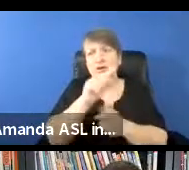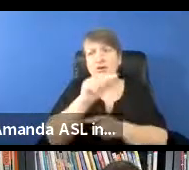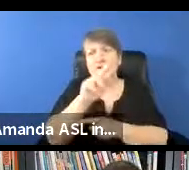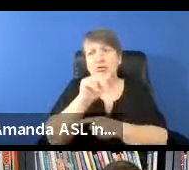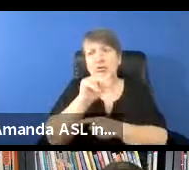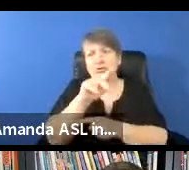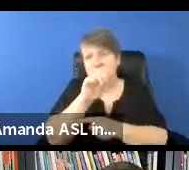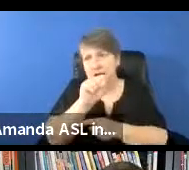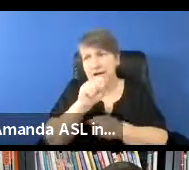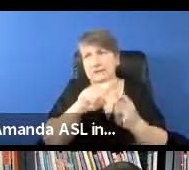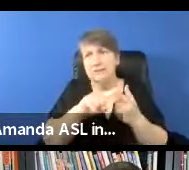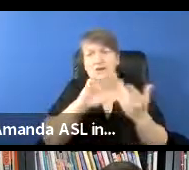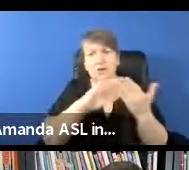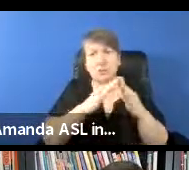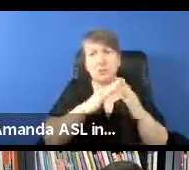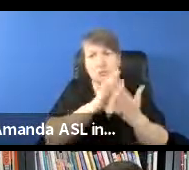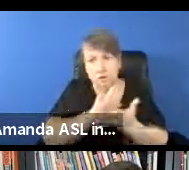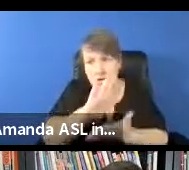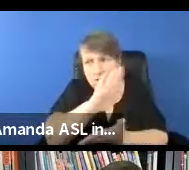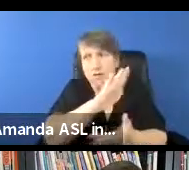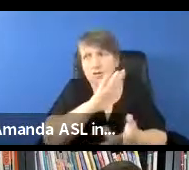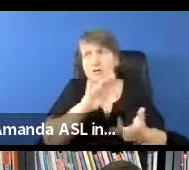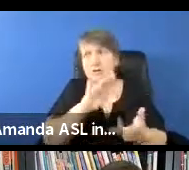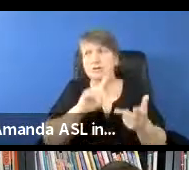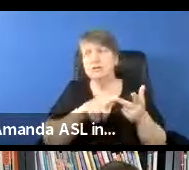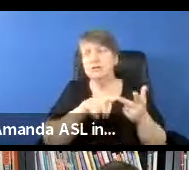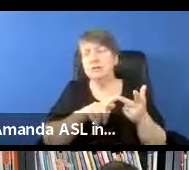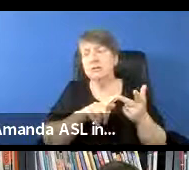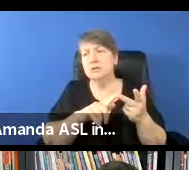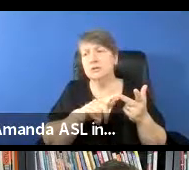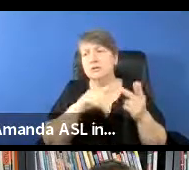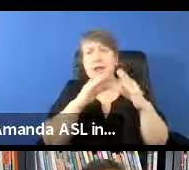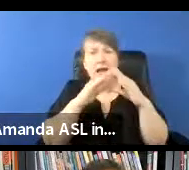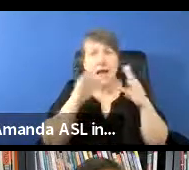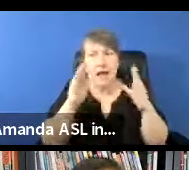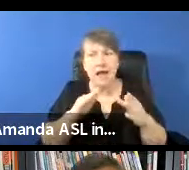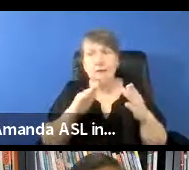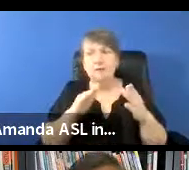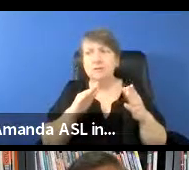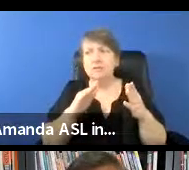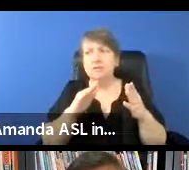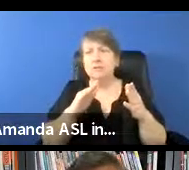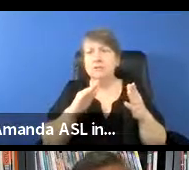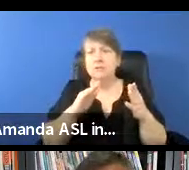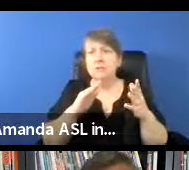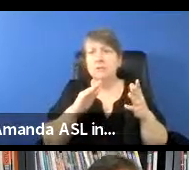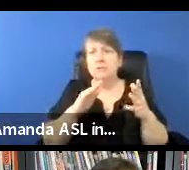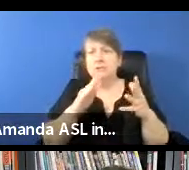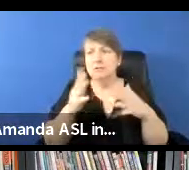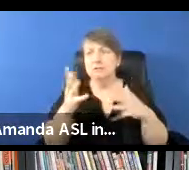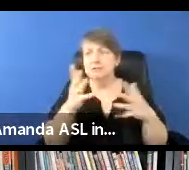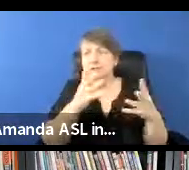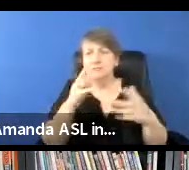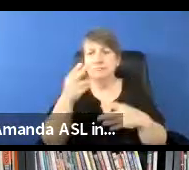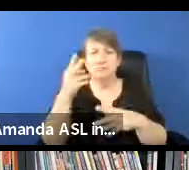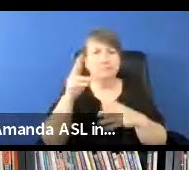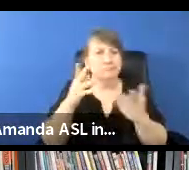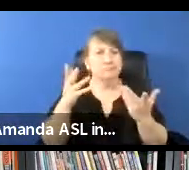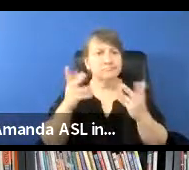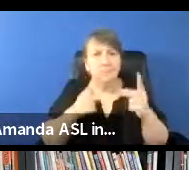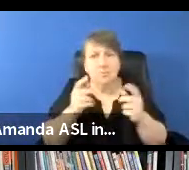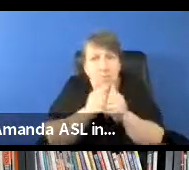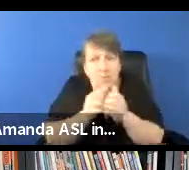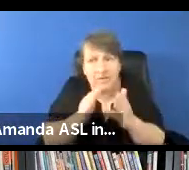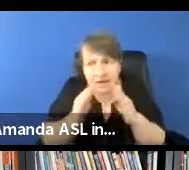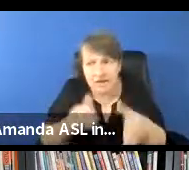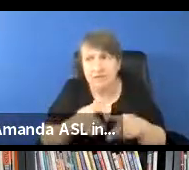community colleges and the housing vulnerable to get trades and training in this. Since